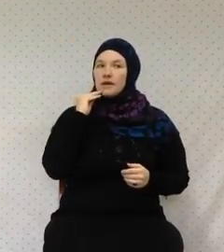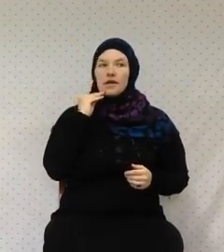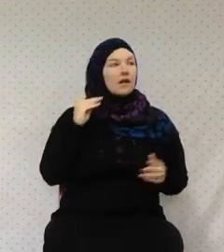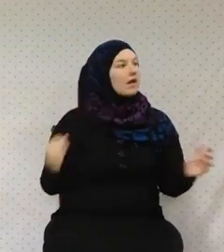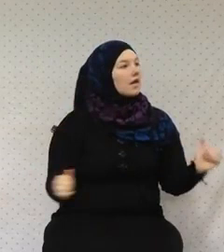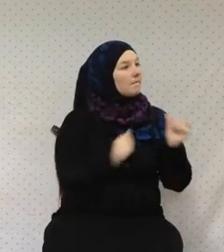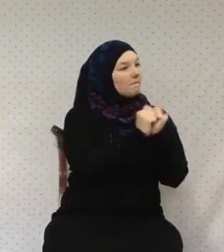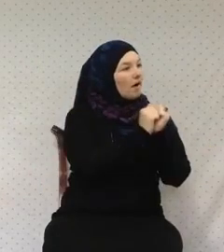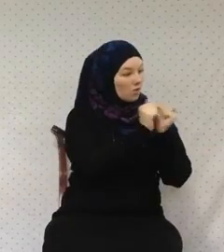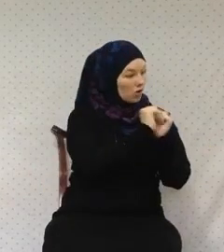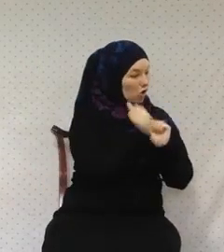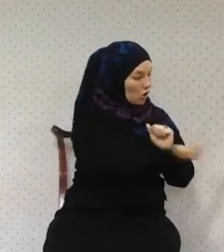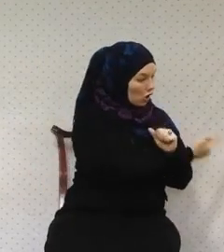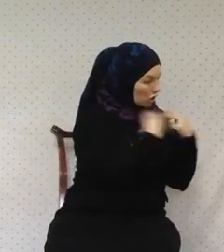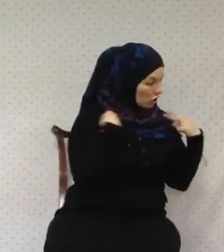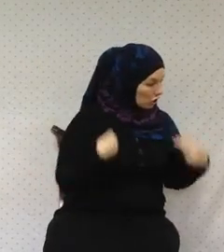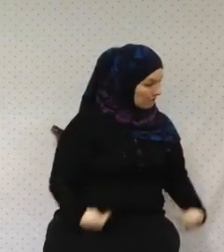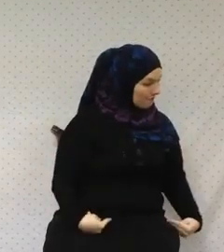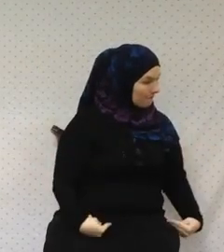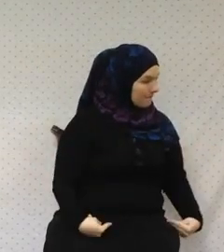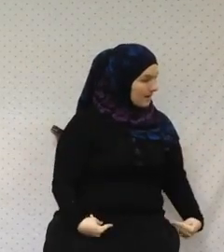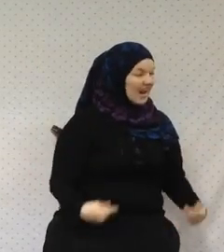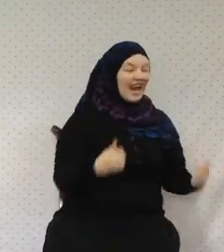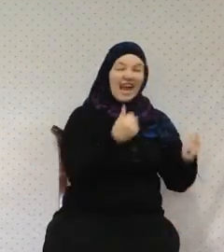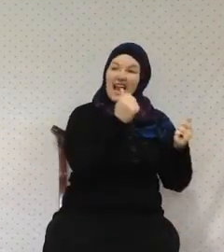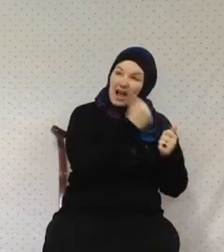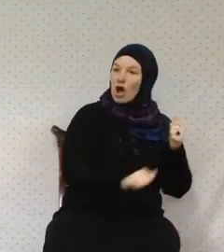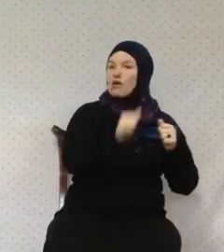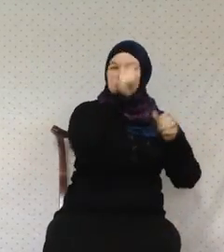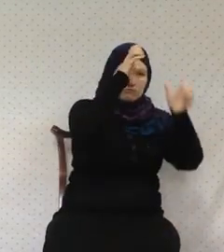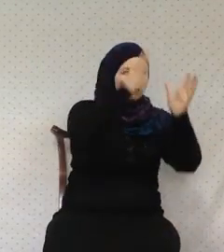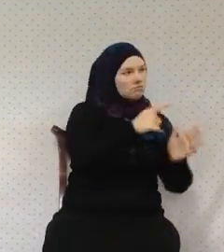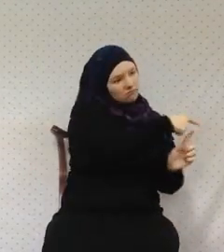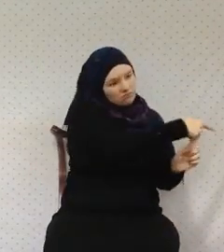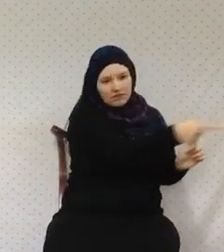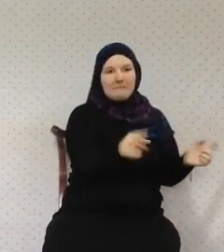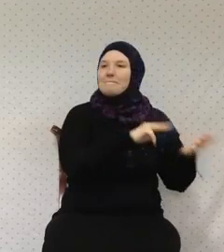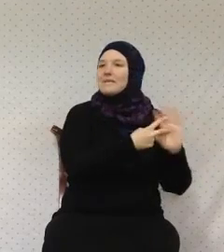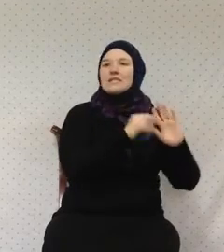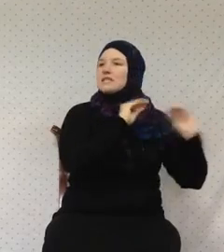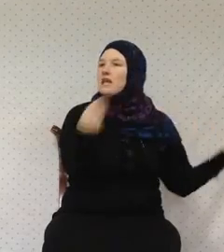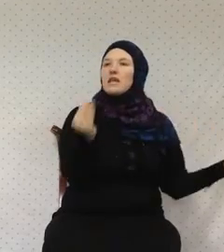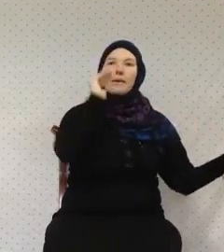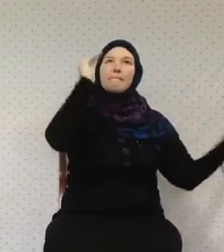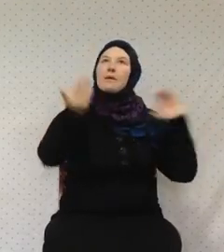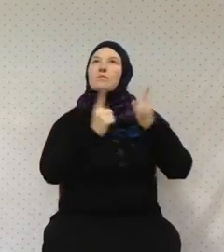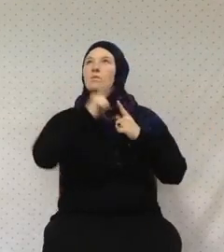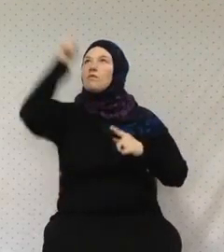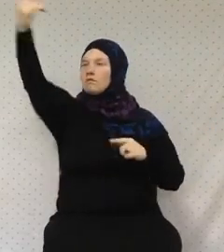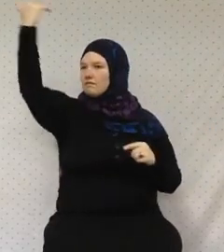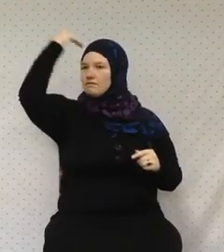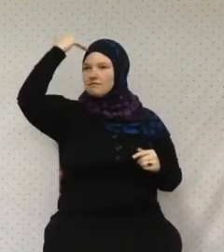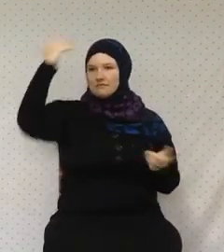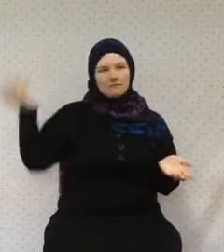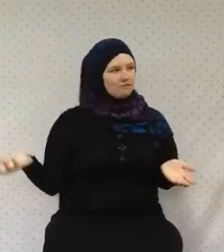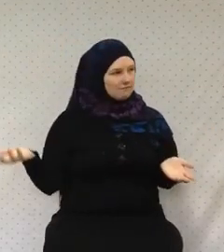of all of humanity and the wisdom of the elders of all of humanity, they mean nothing to the knowledge and the wisdom